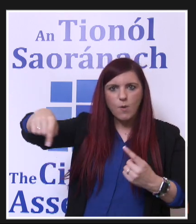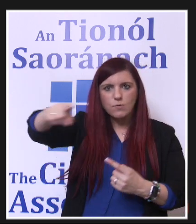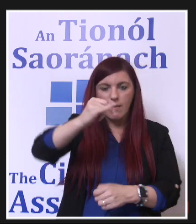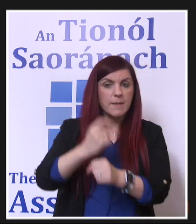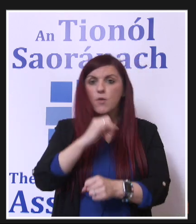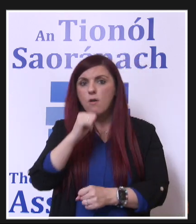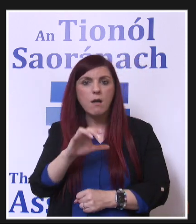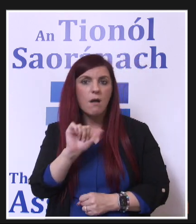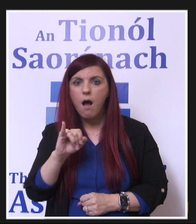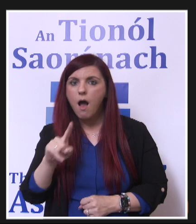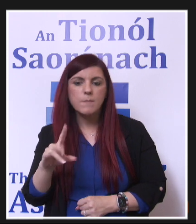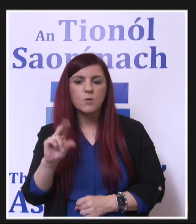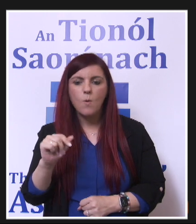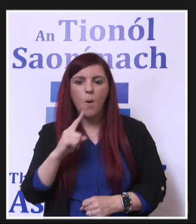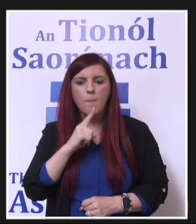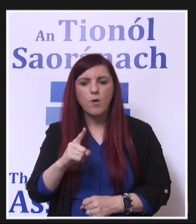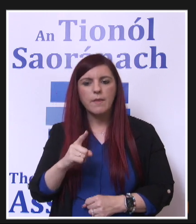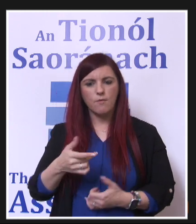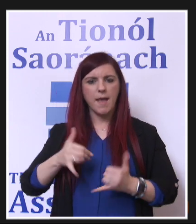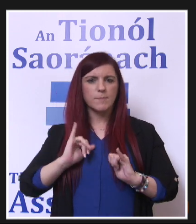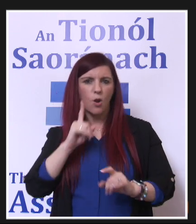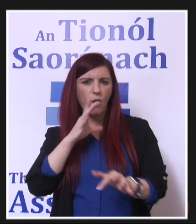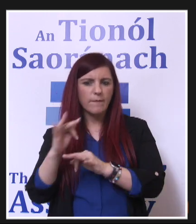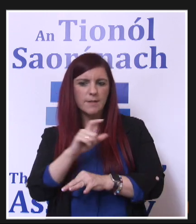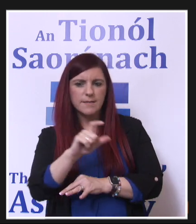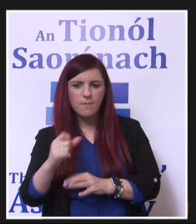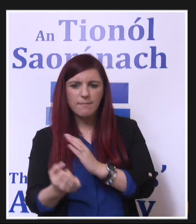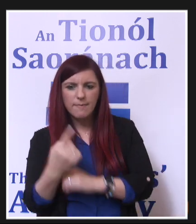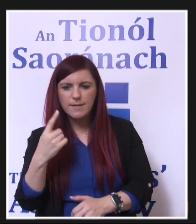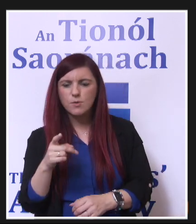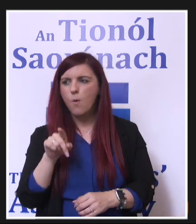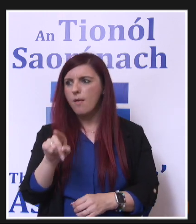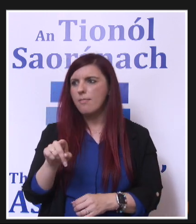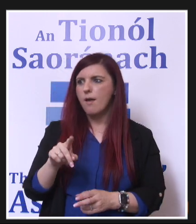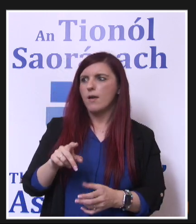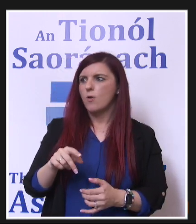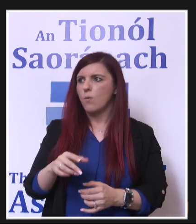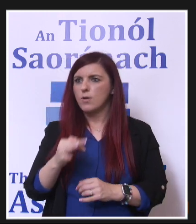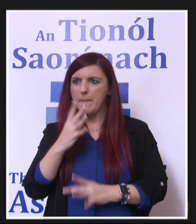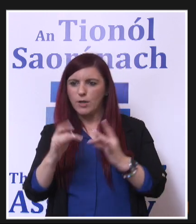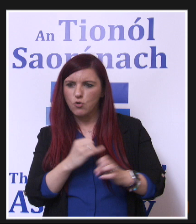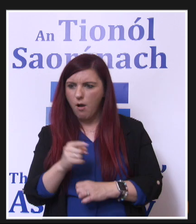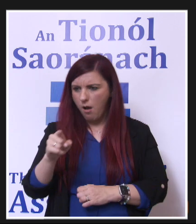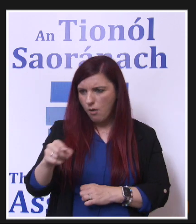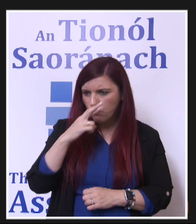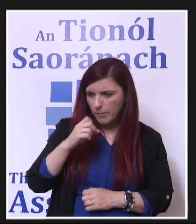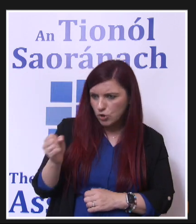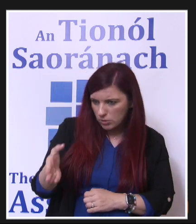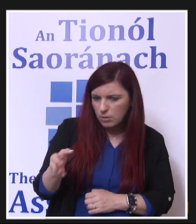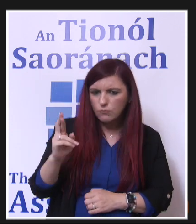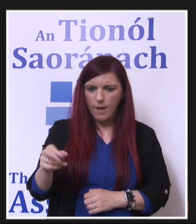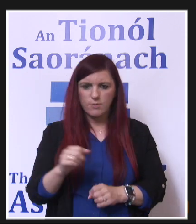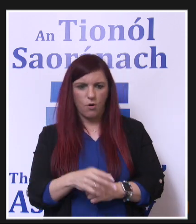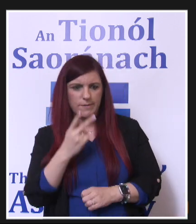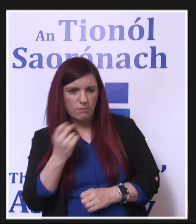to punish those who are putting away their trash or their cigarette